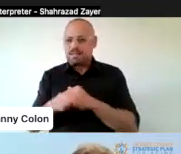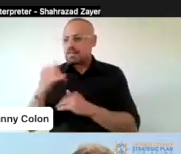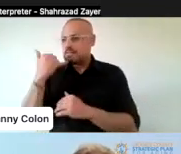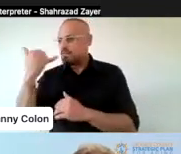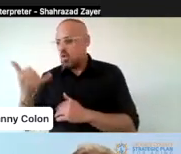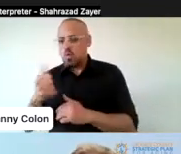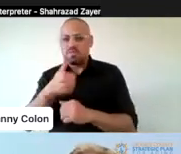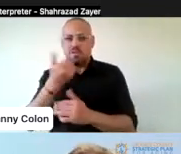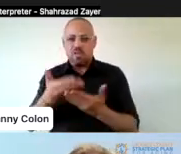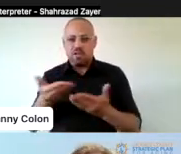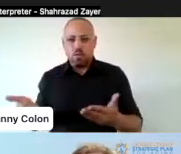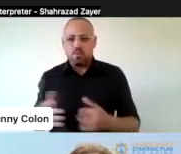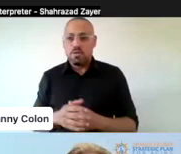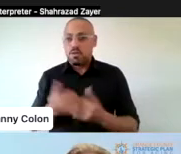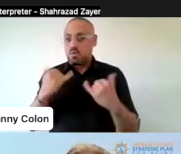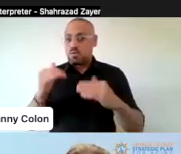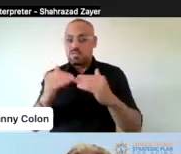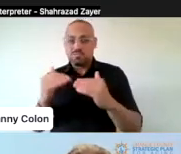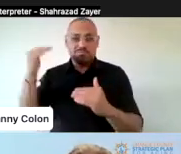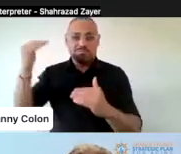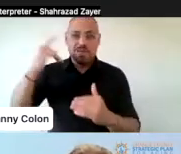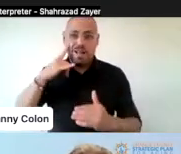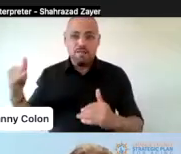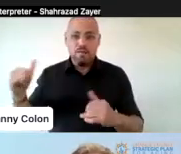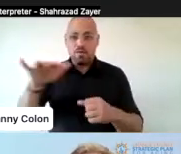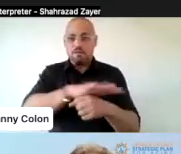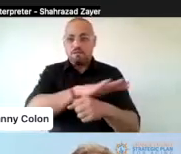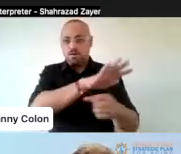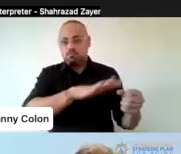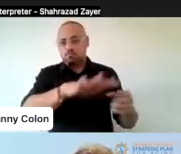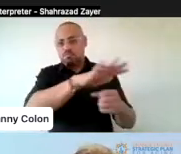device. We're still ahead of California and the country for these measures.